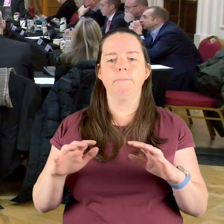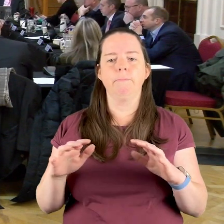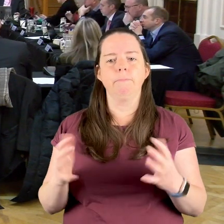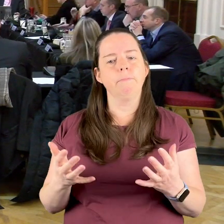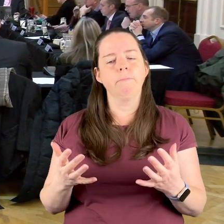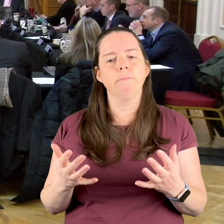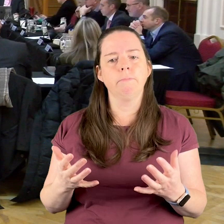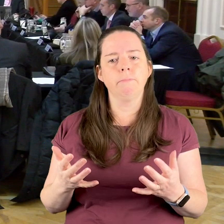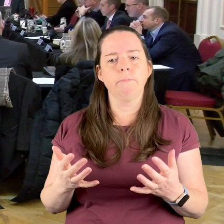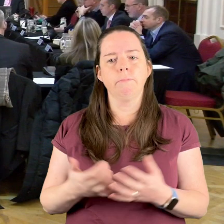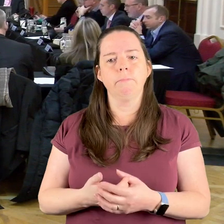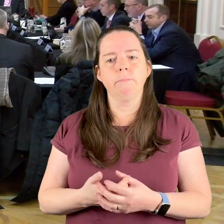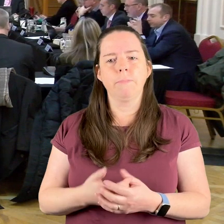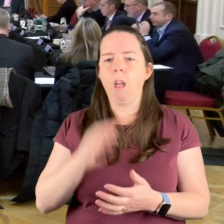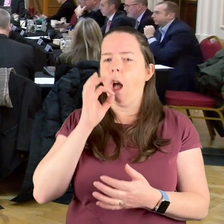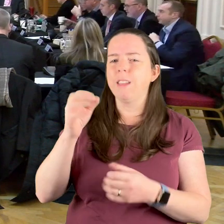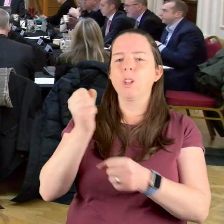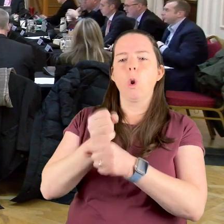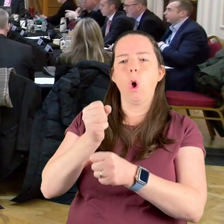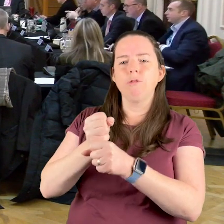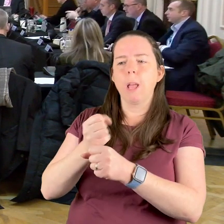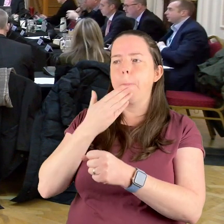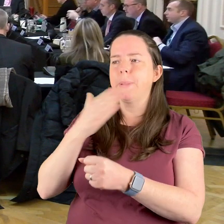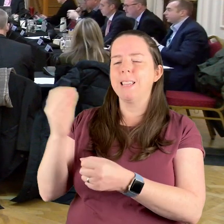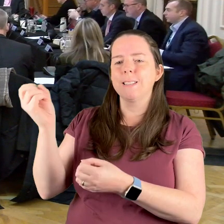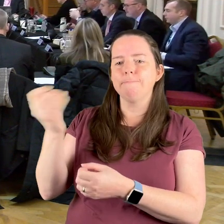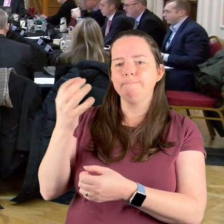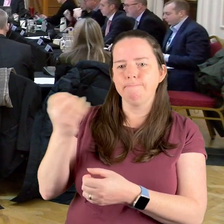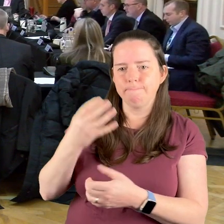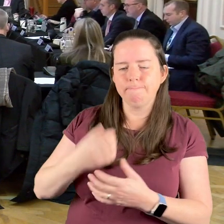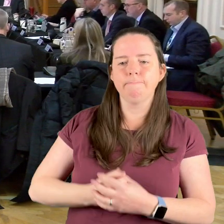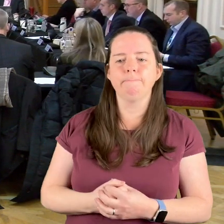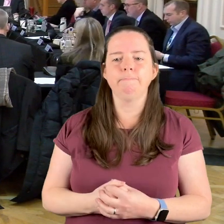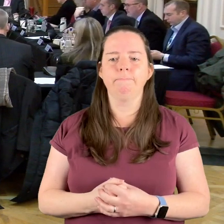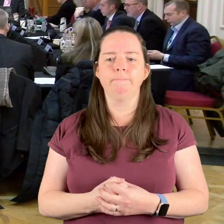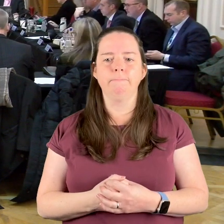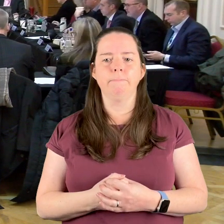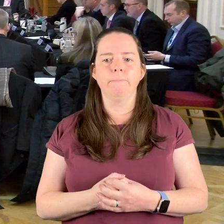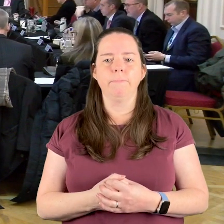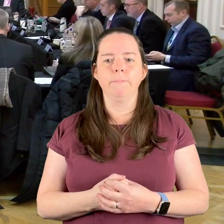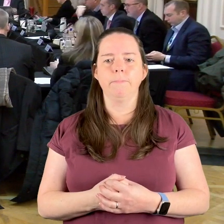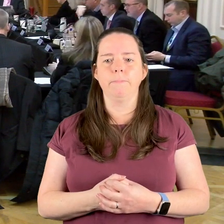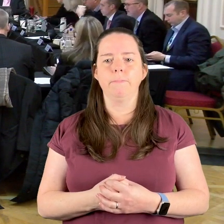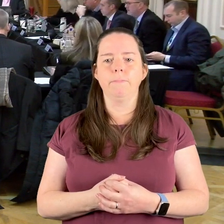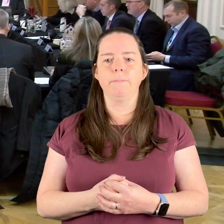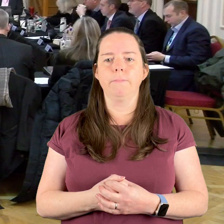2022 reporting. Could I ask Gloria, please, to talk to this item?